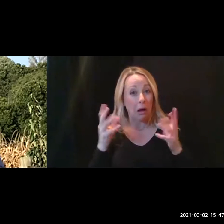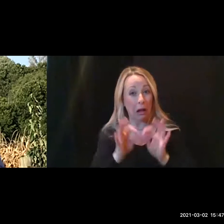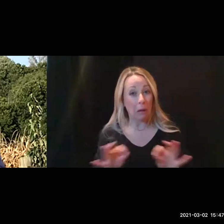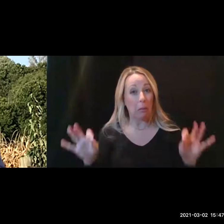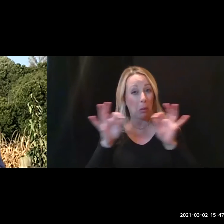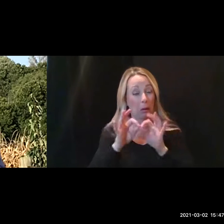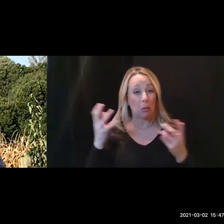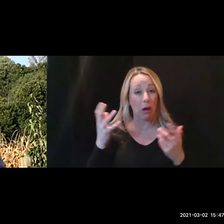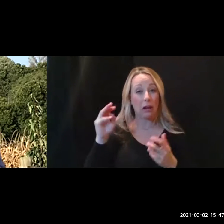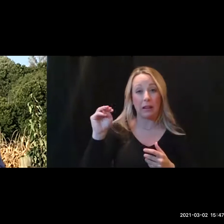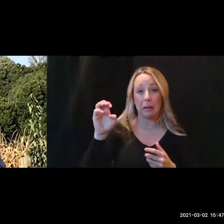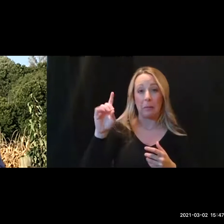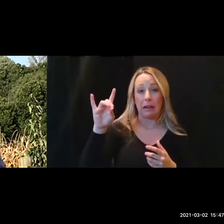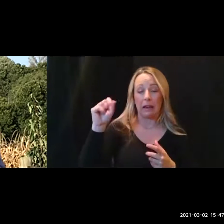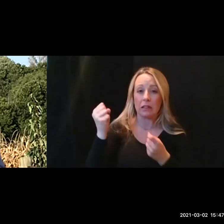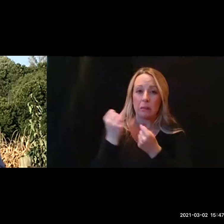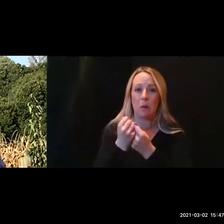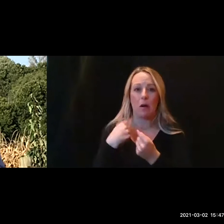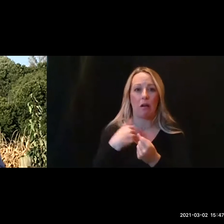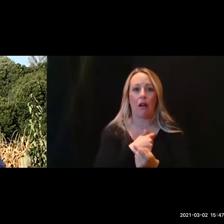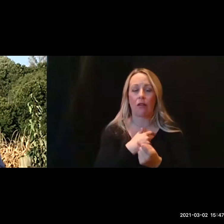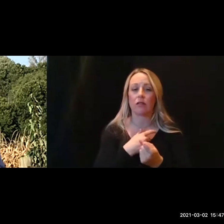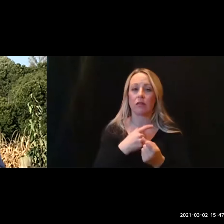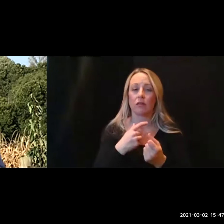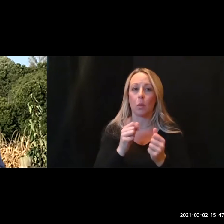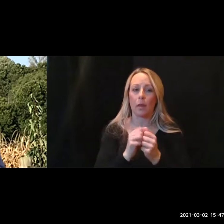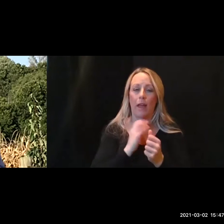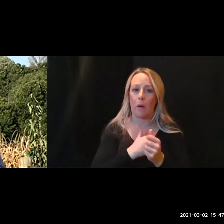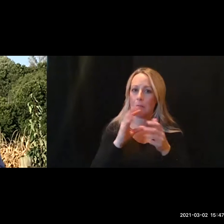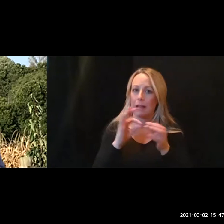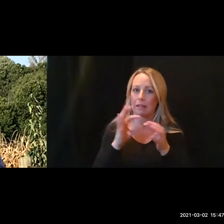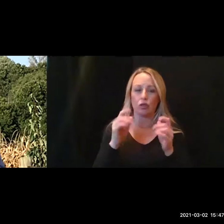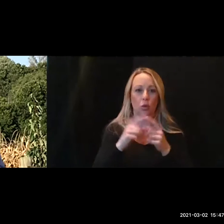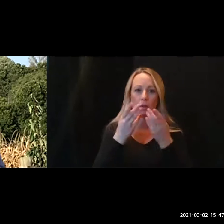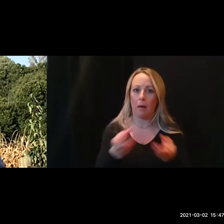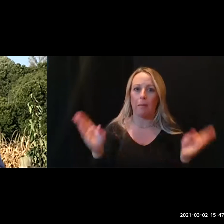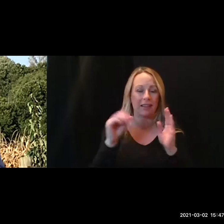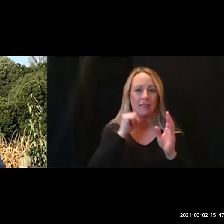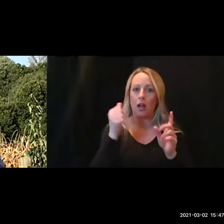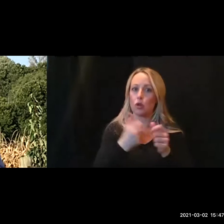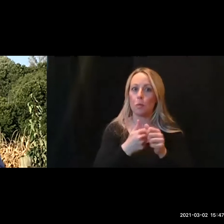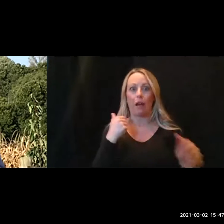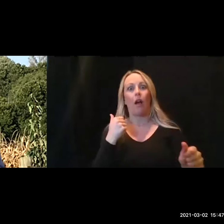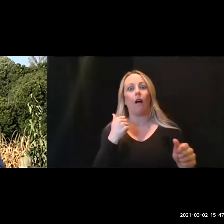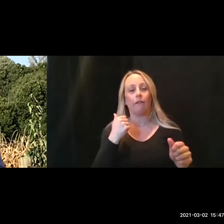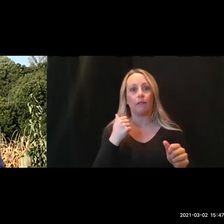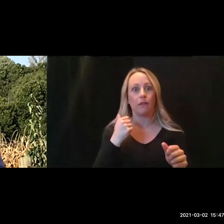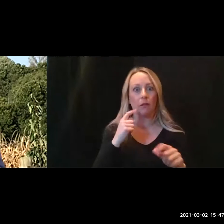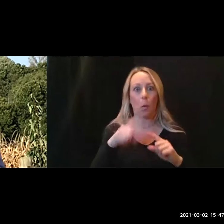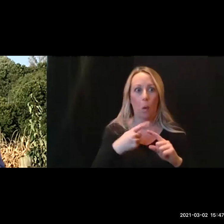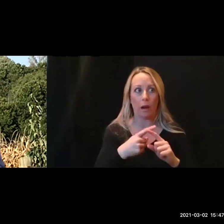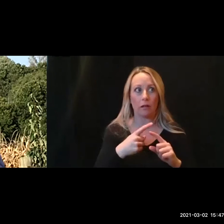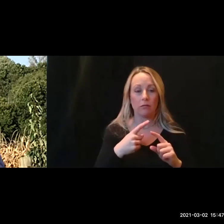us in our message to the public not to back off when we're finally making really good progress.